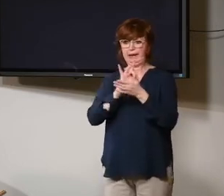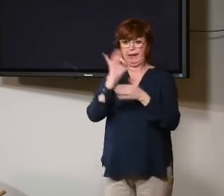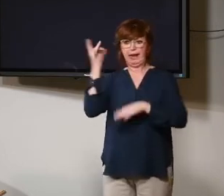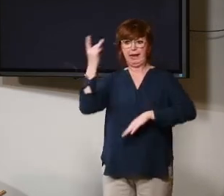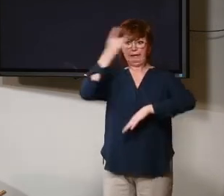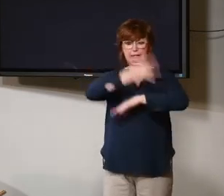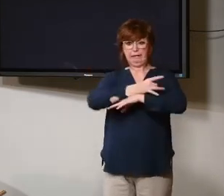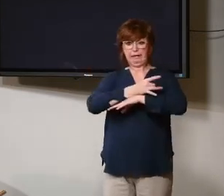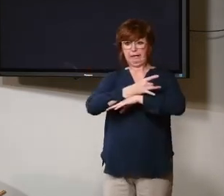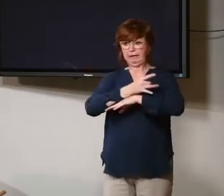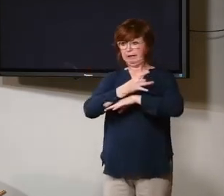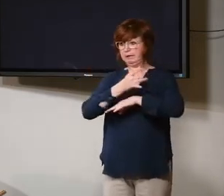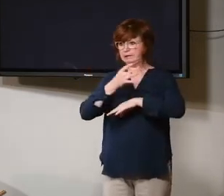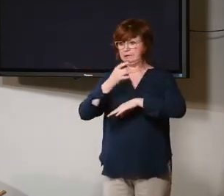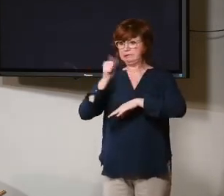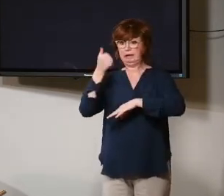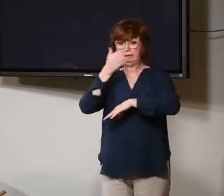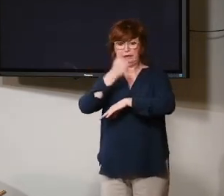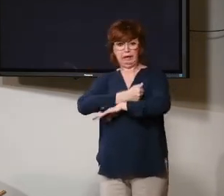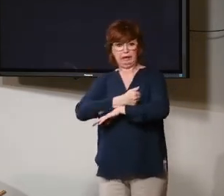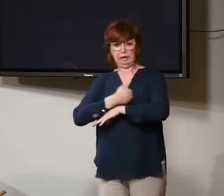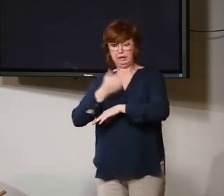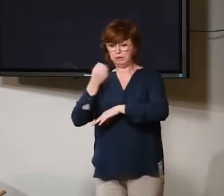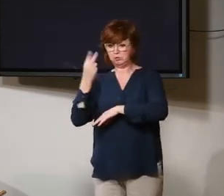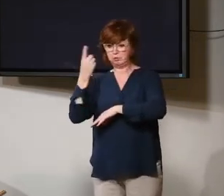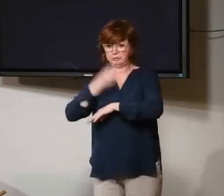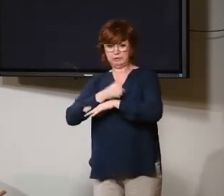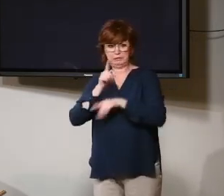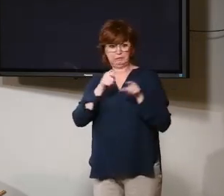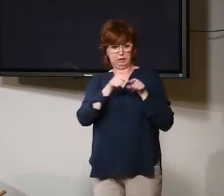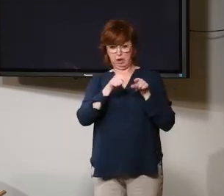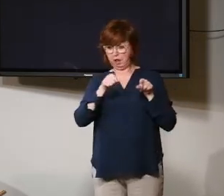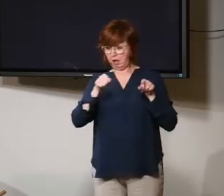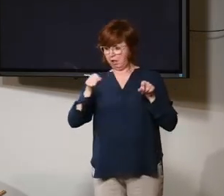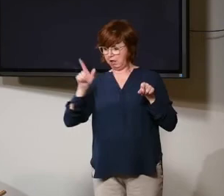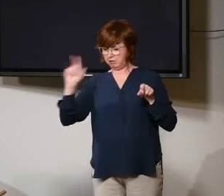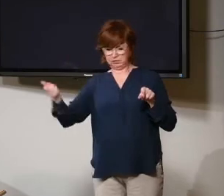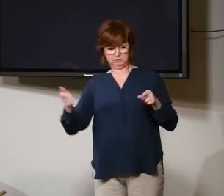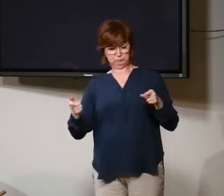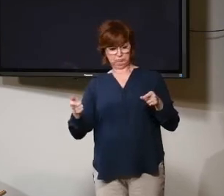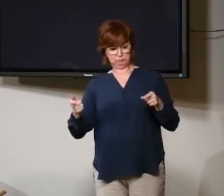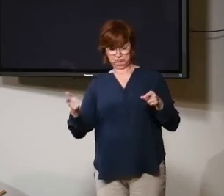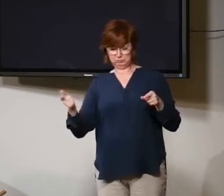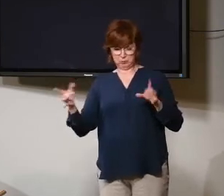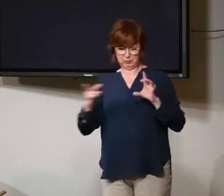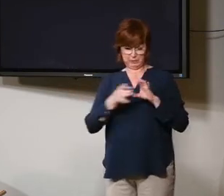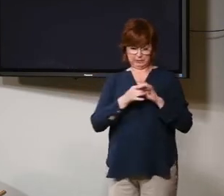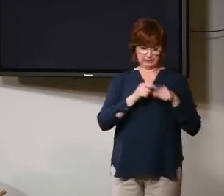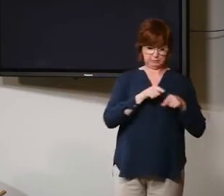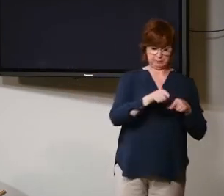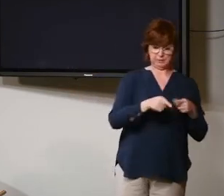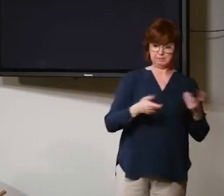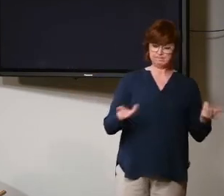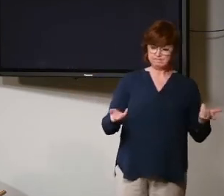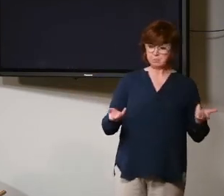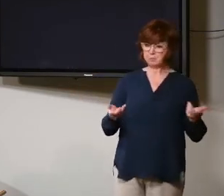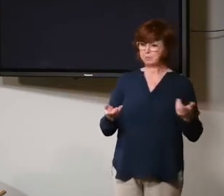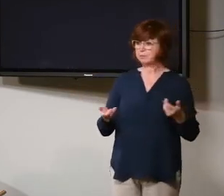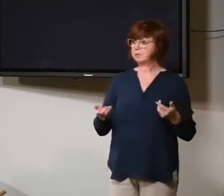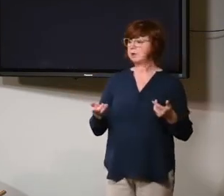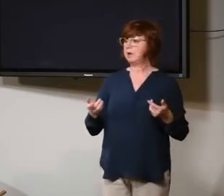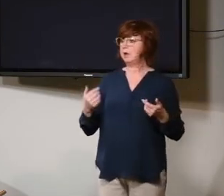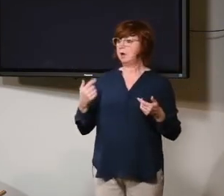curve, 10 days or so out. The decision we made around mandatory